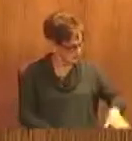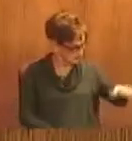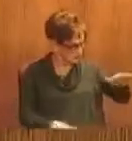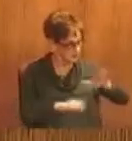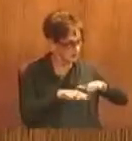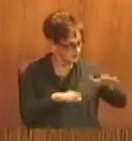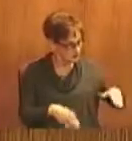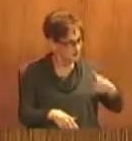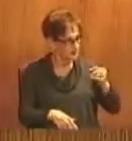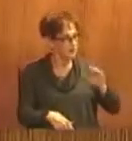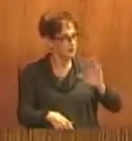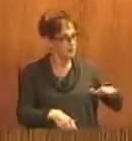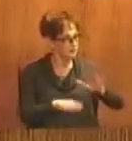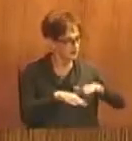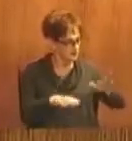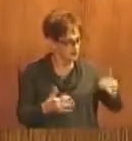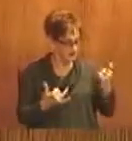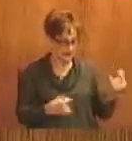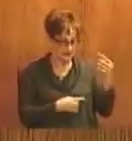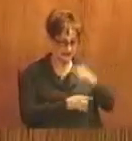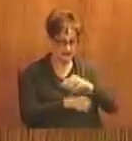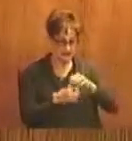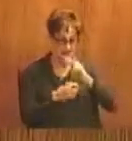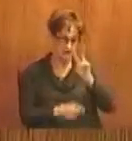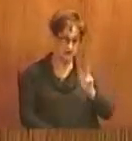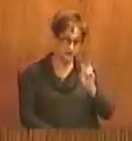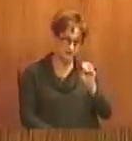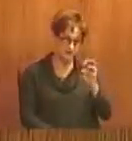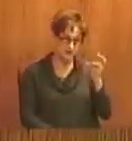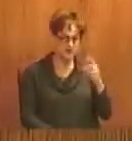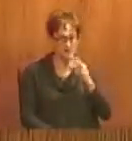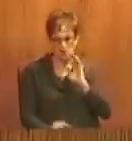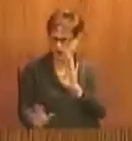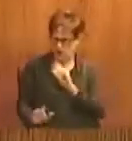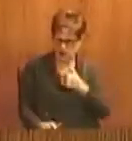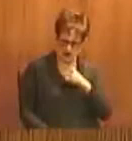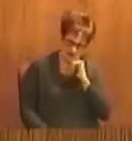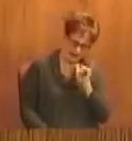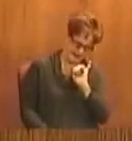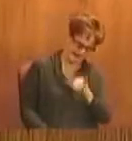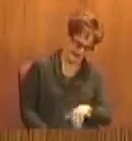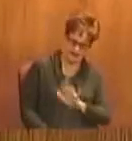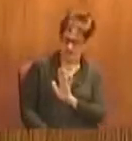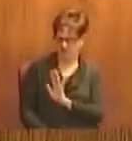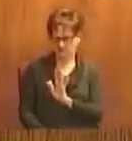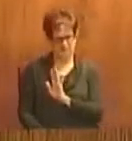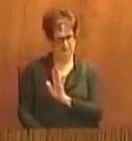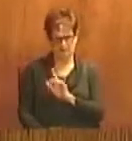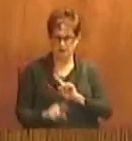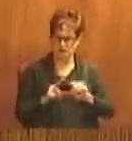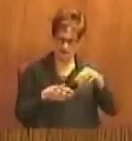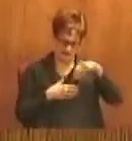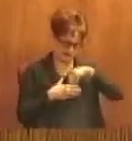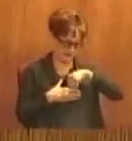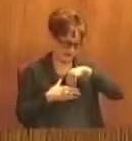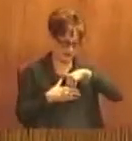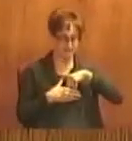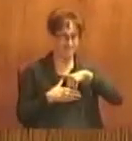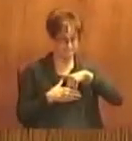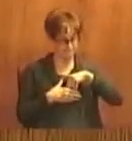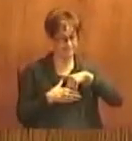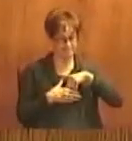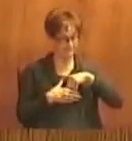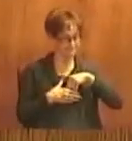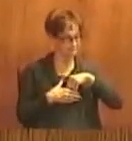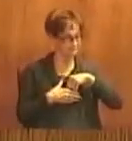their children today in 2016 say, "Oh no, I'm not like that," this, that, and the other, deep down inside your spirit,